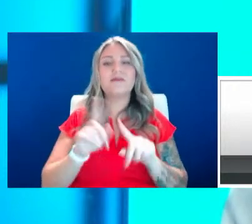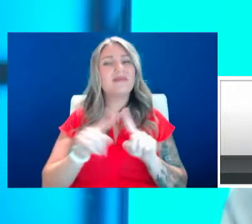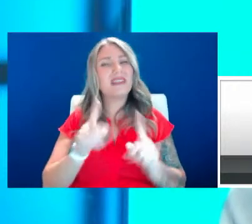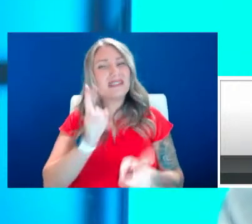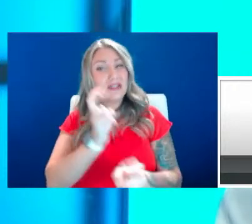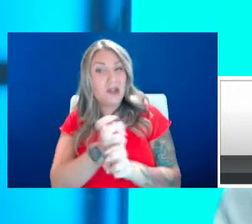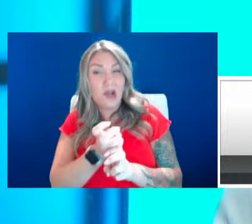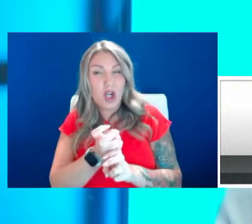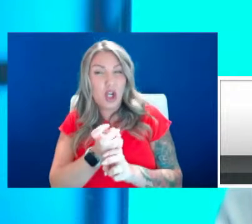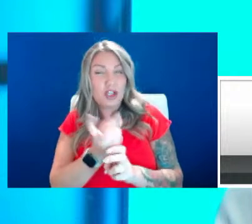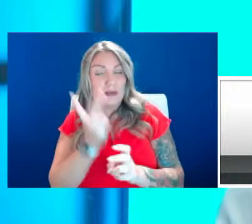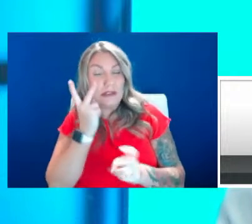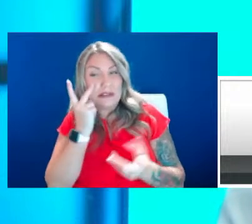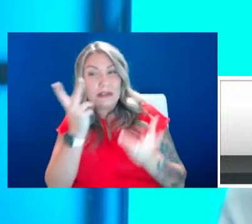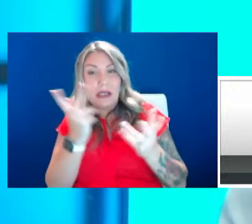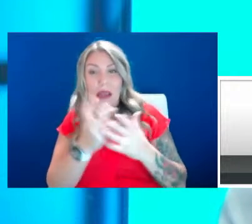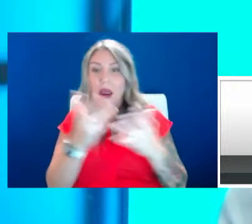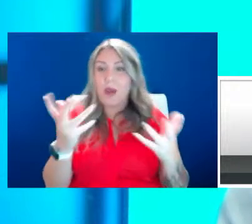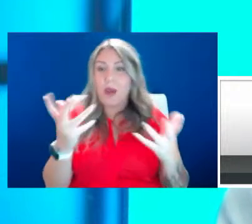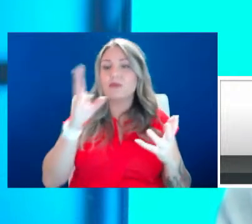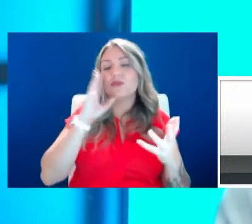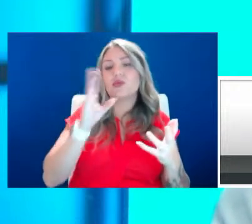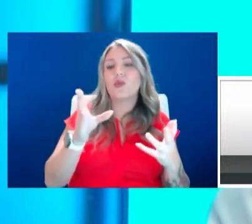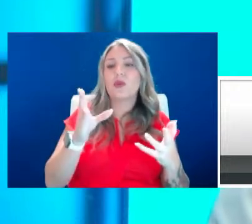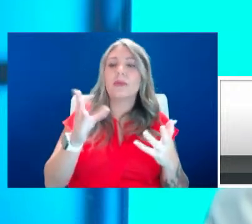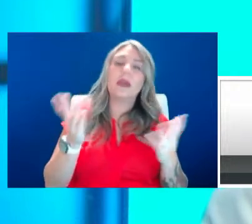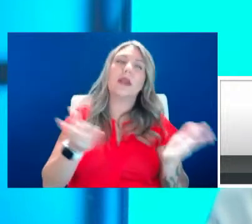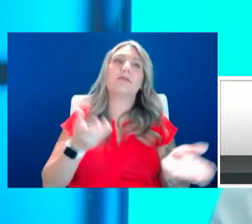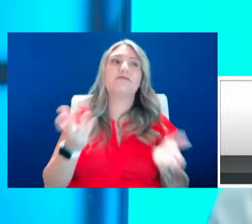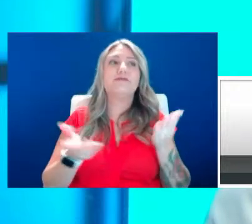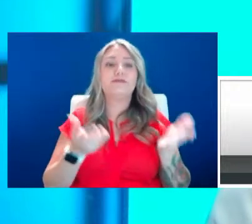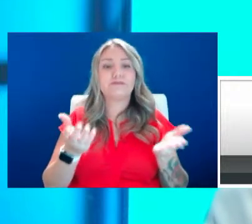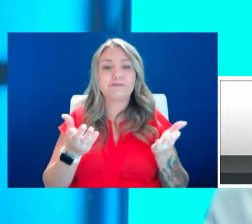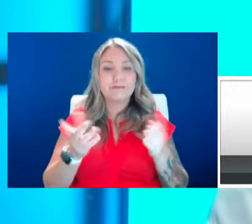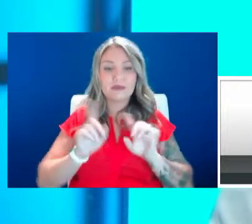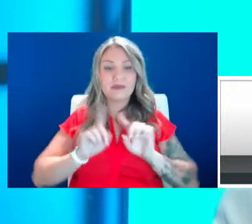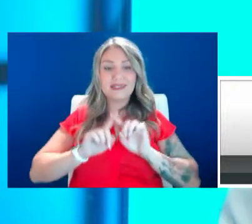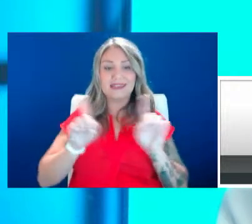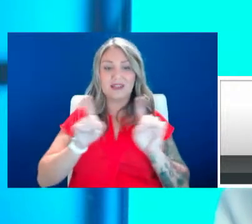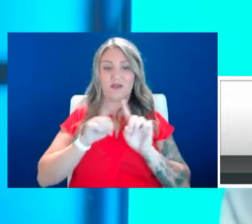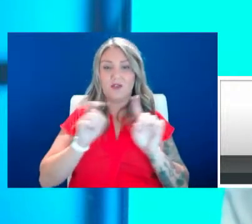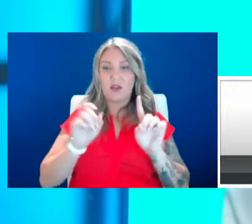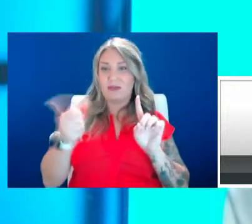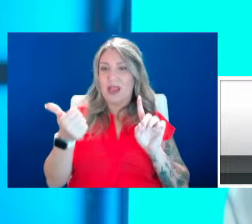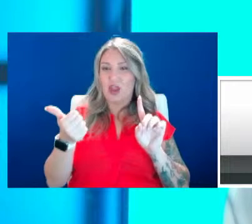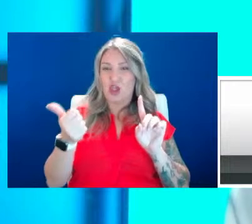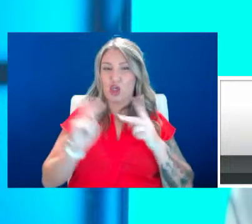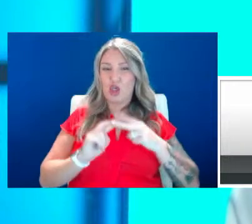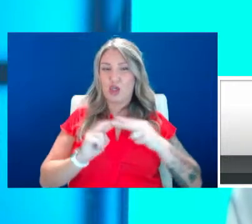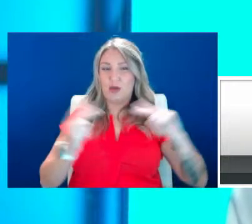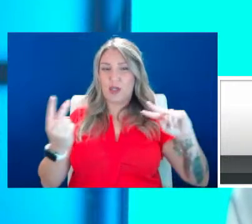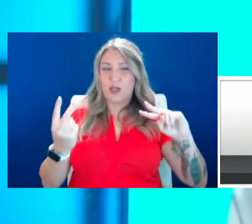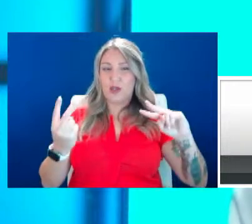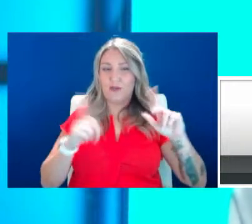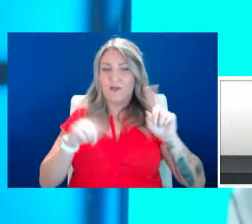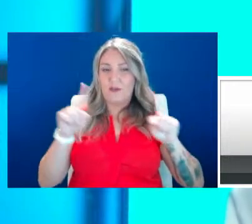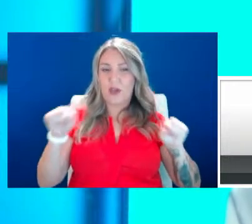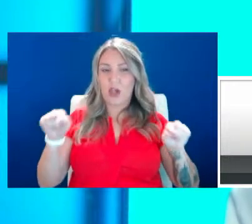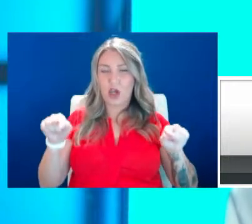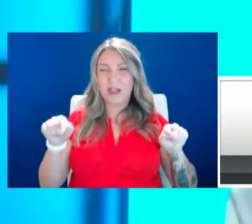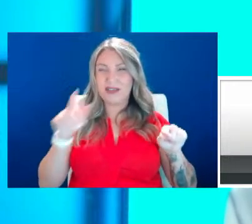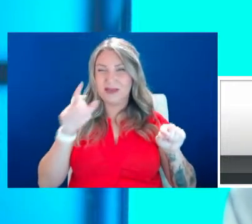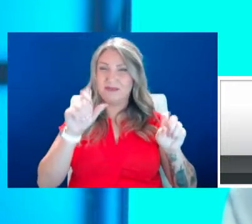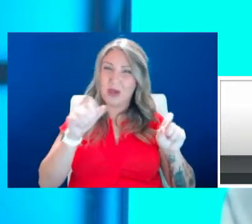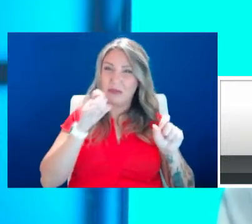how much is going to be truly different from the other variants. Probably not much at all.